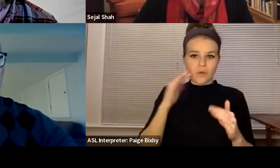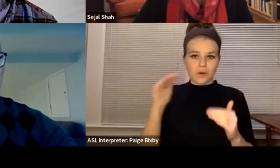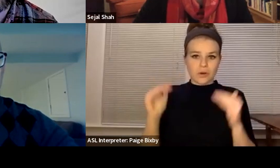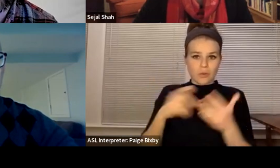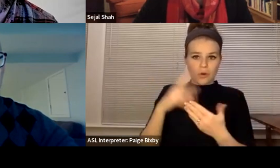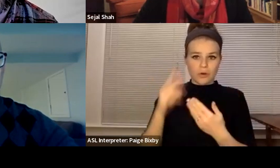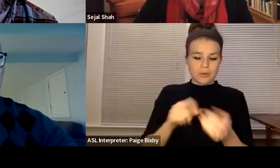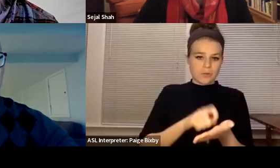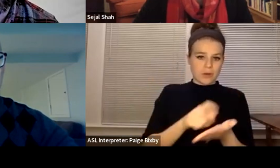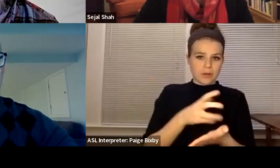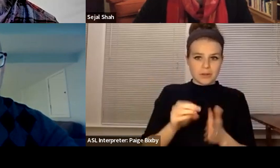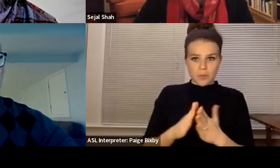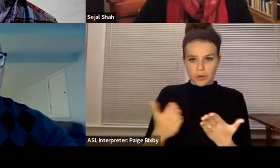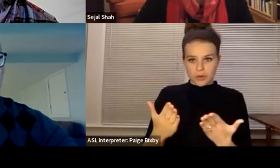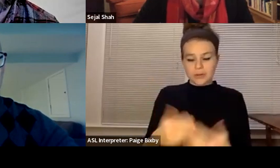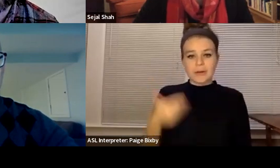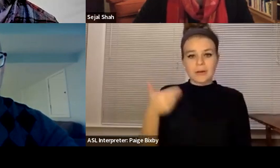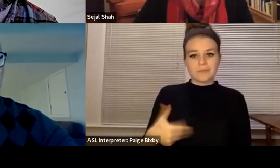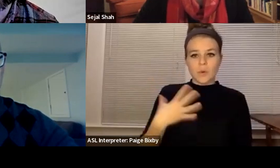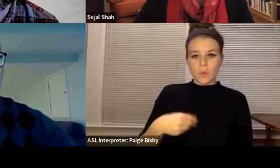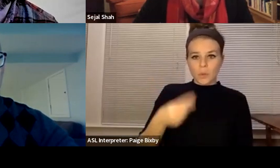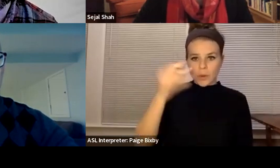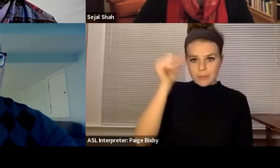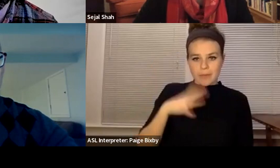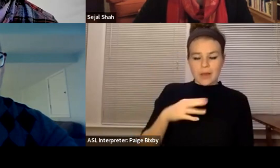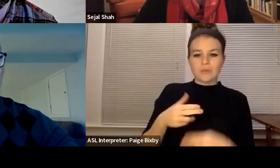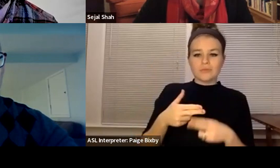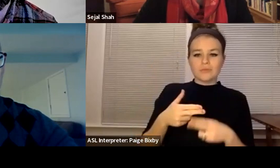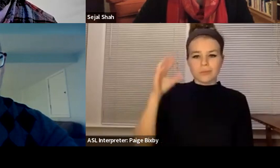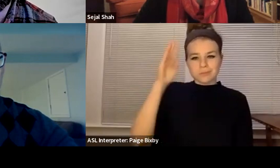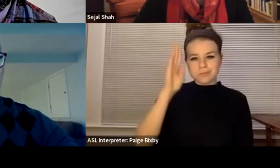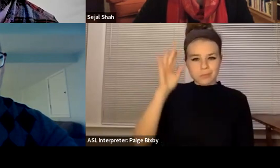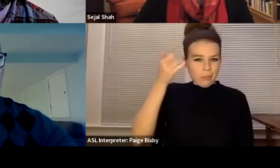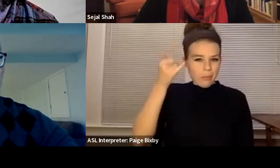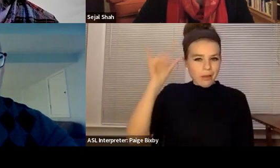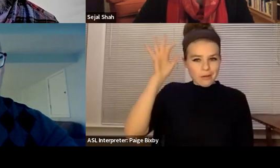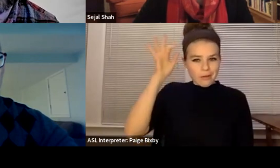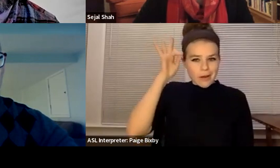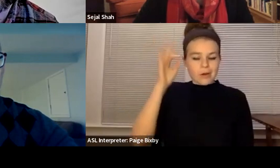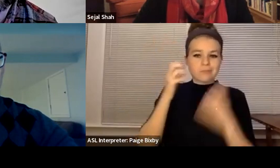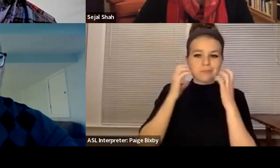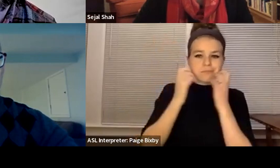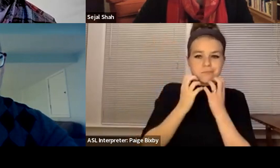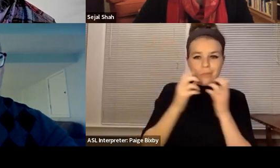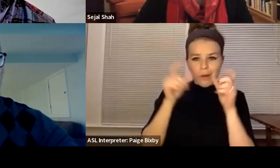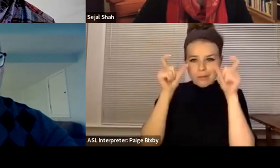and Books. I'm a white man with short blonde hair, beard, glasses, wearing a red plaid shirt.